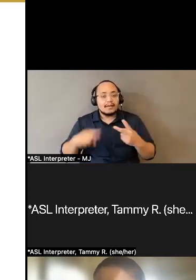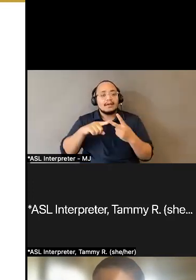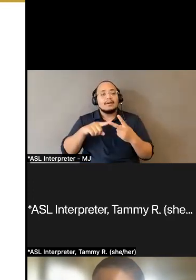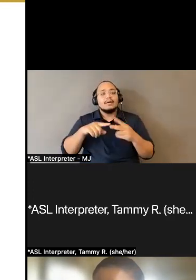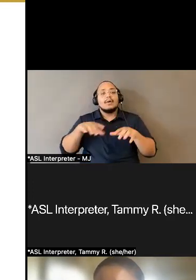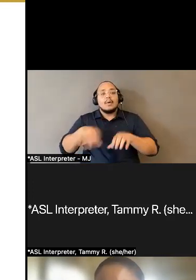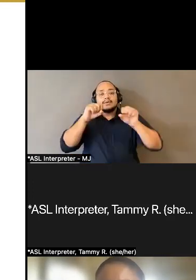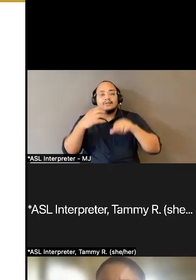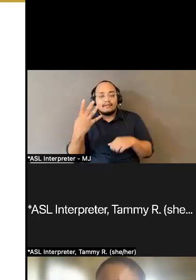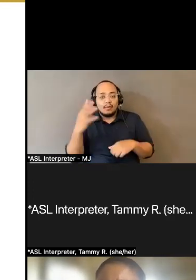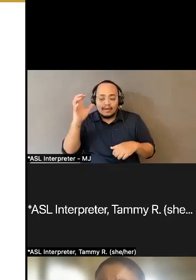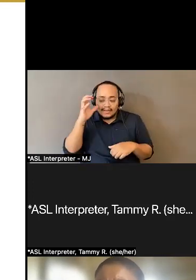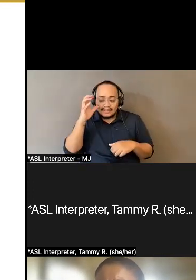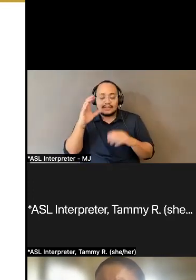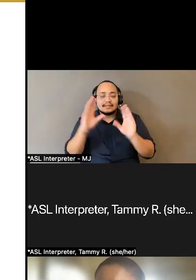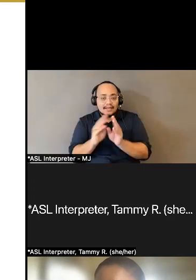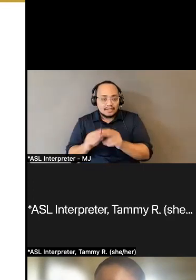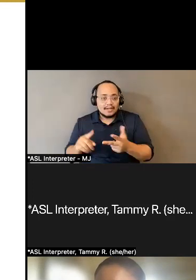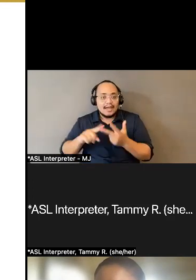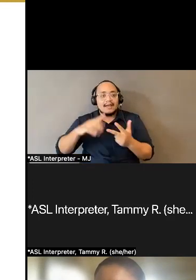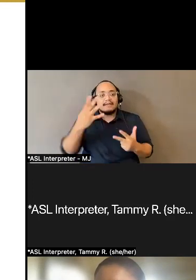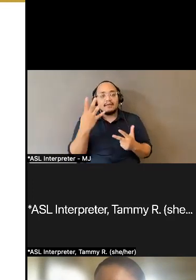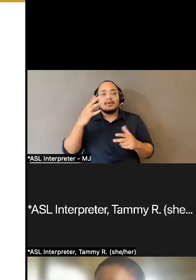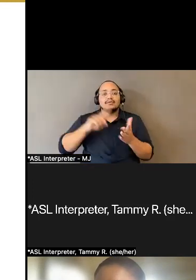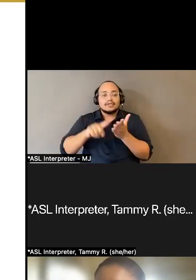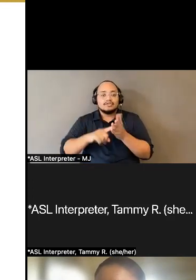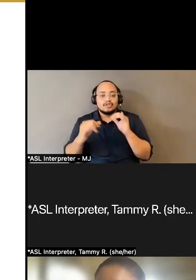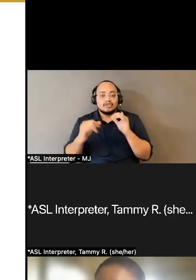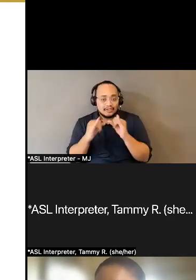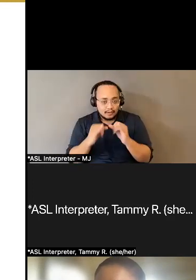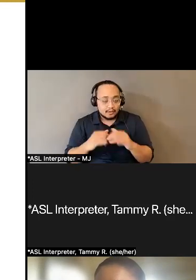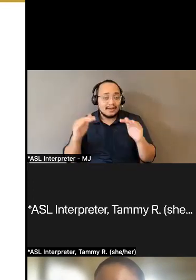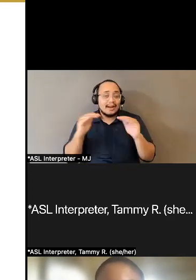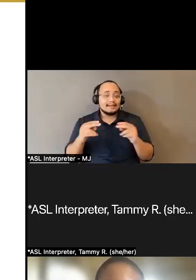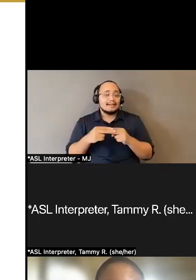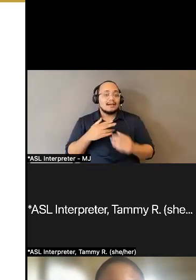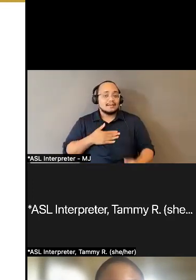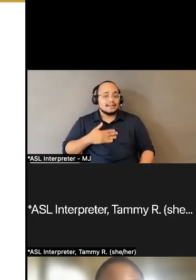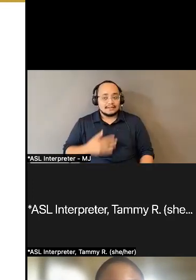listening sessions and 4 researcher interviews. Next slide, please.